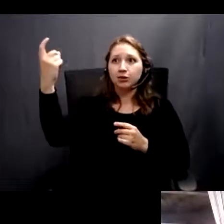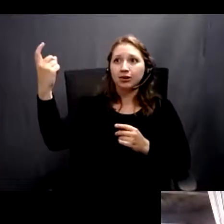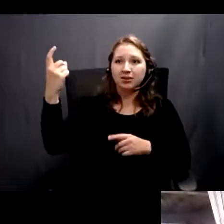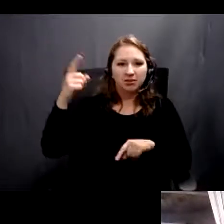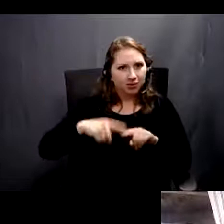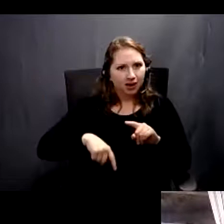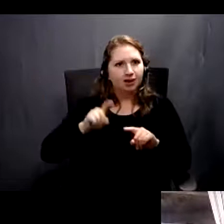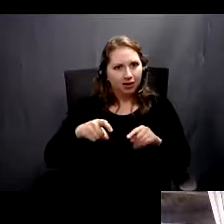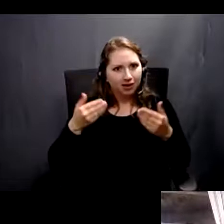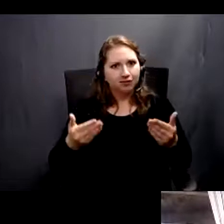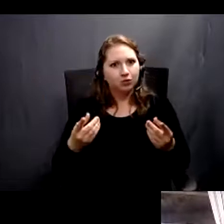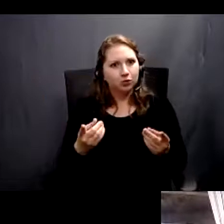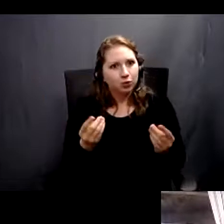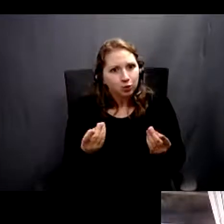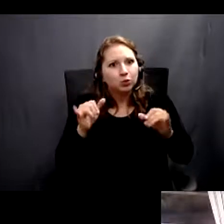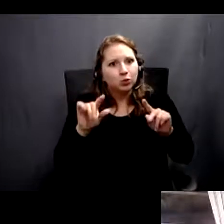make sense?